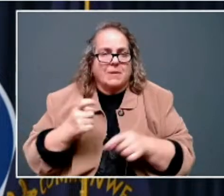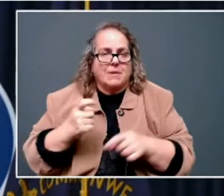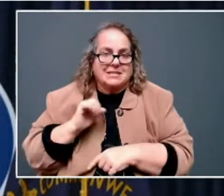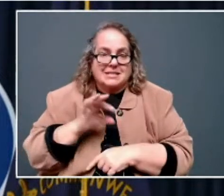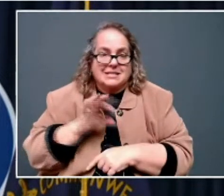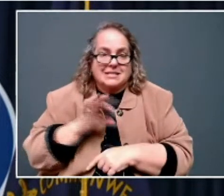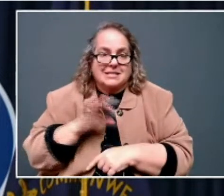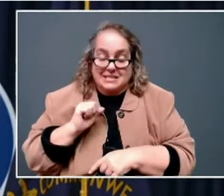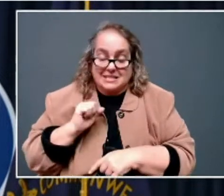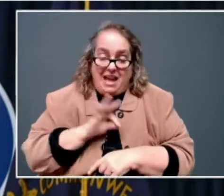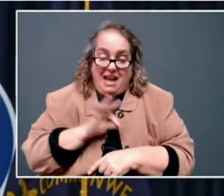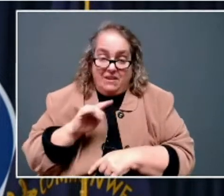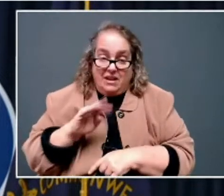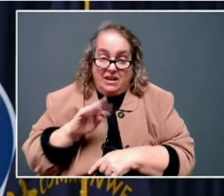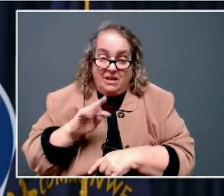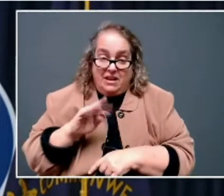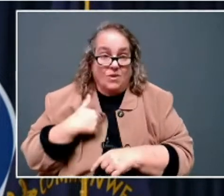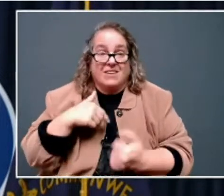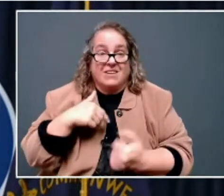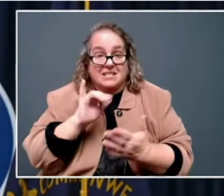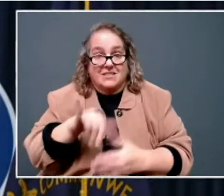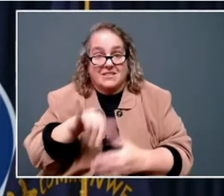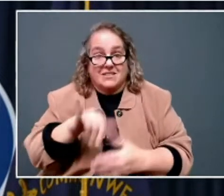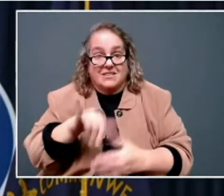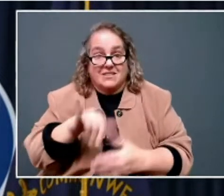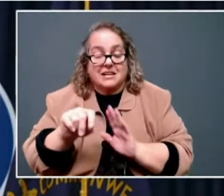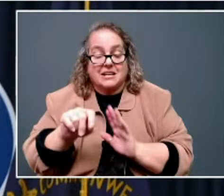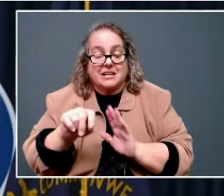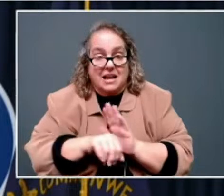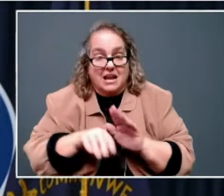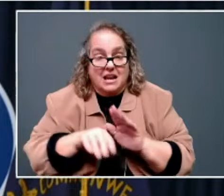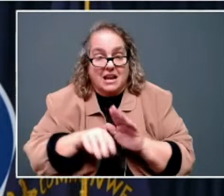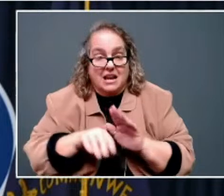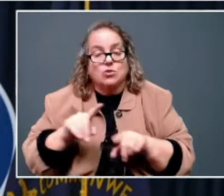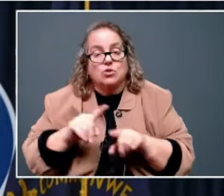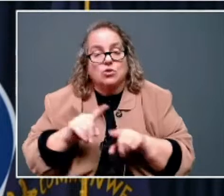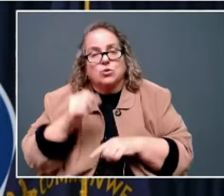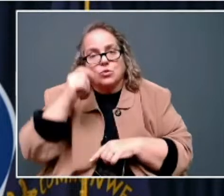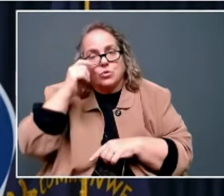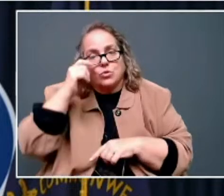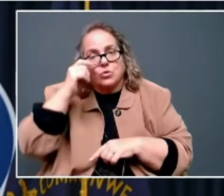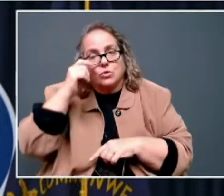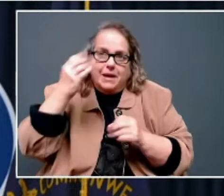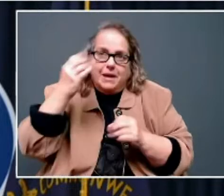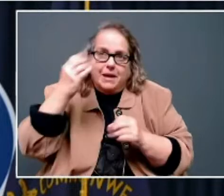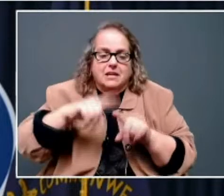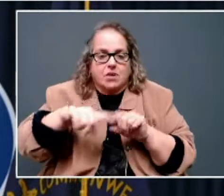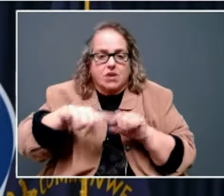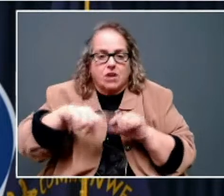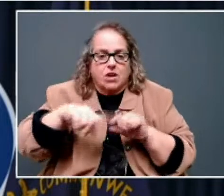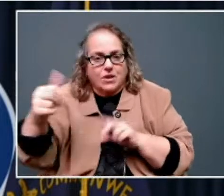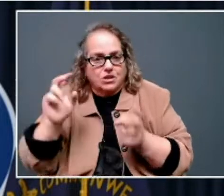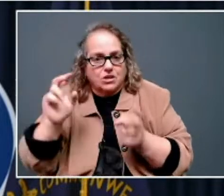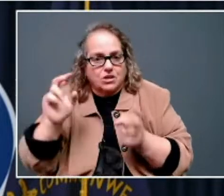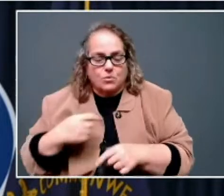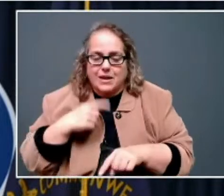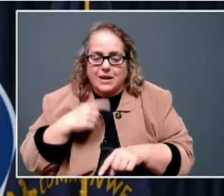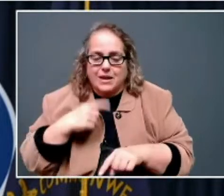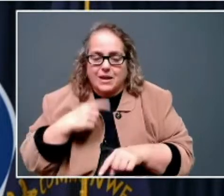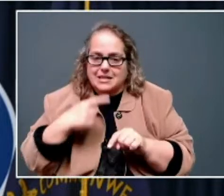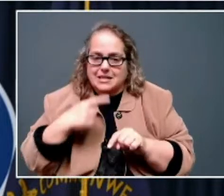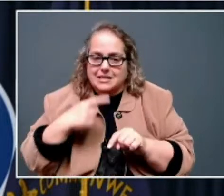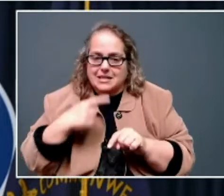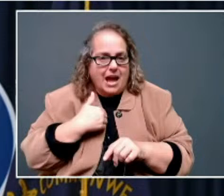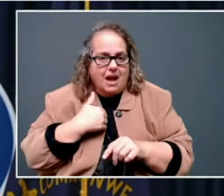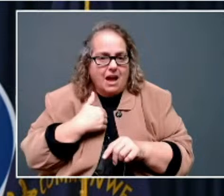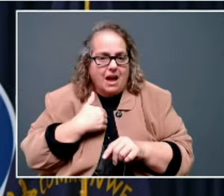state level, to a number of other issues. Can't say we have specific criteria